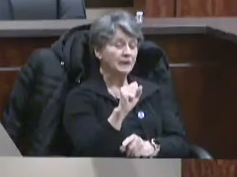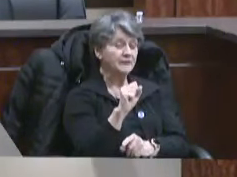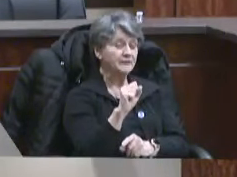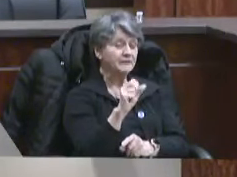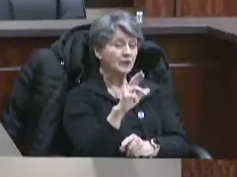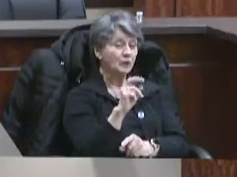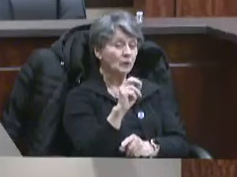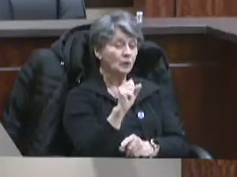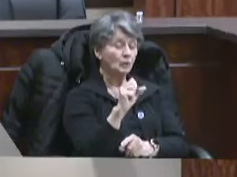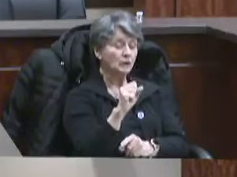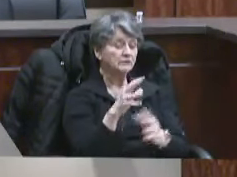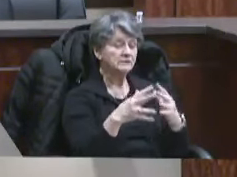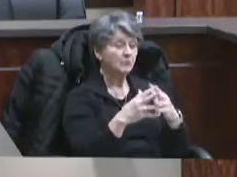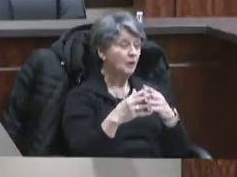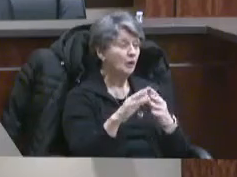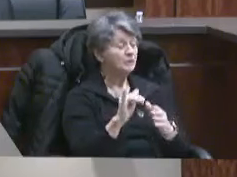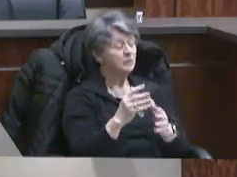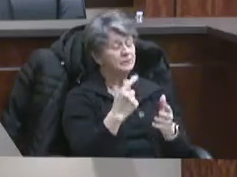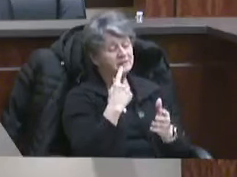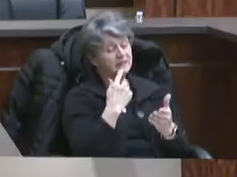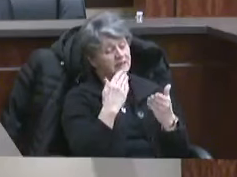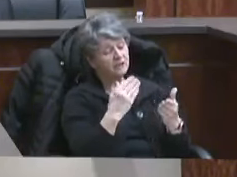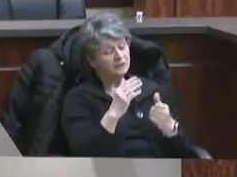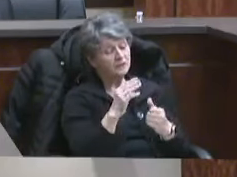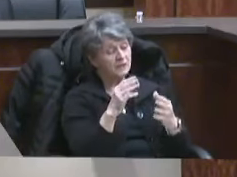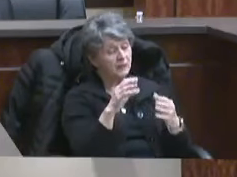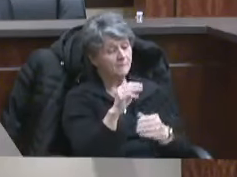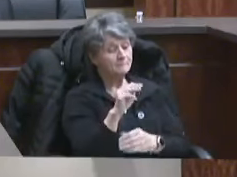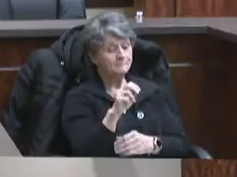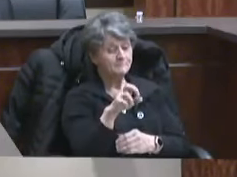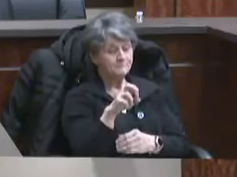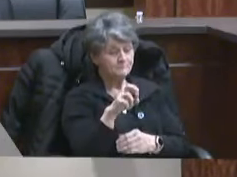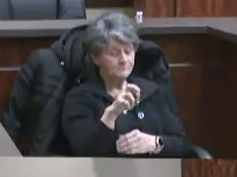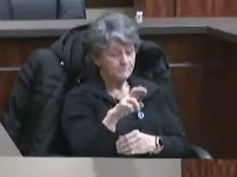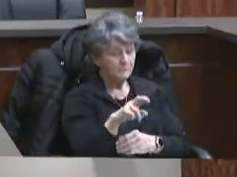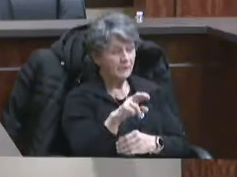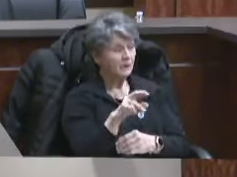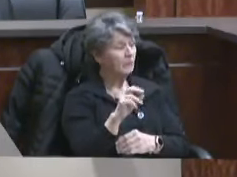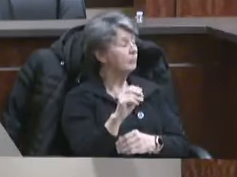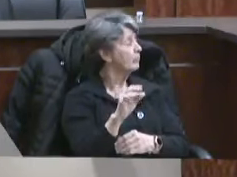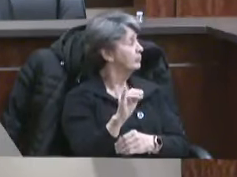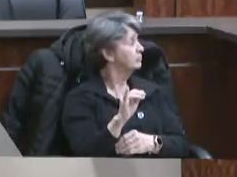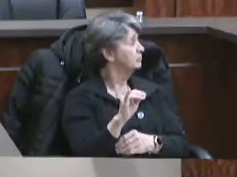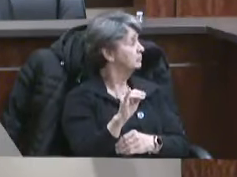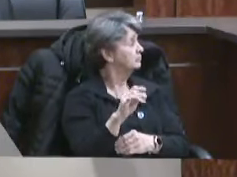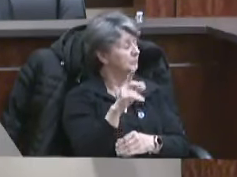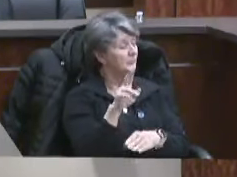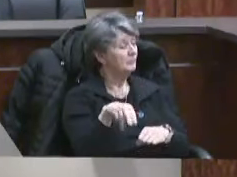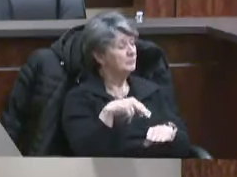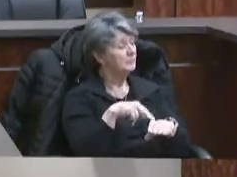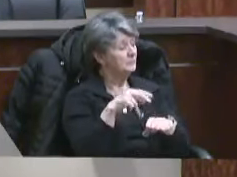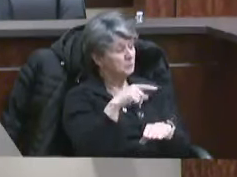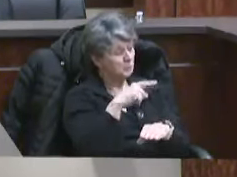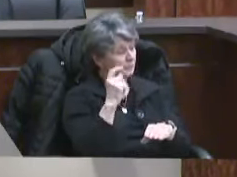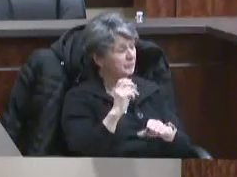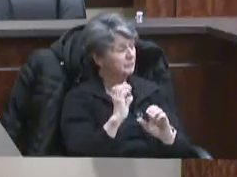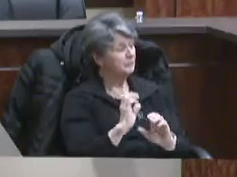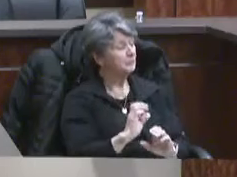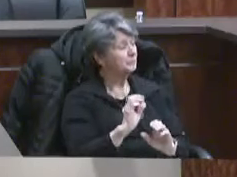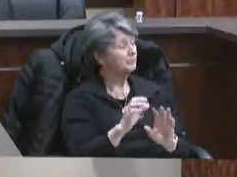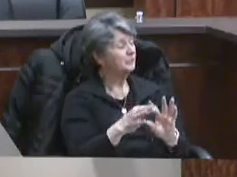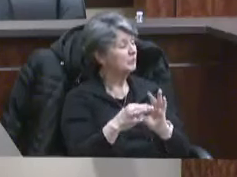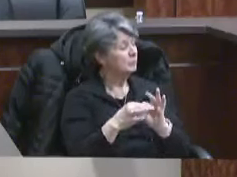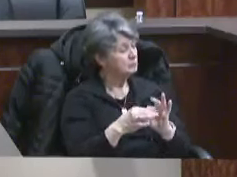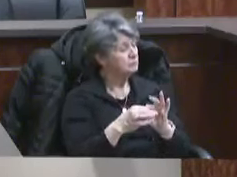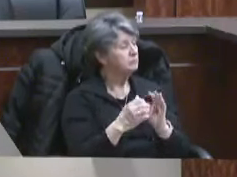to thank the mayor and the city staff for partnershiping with me when the National Black Engineering Society, we had a STEM Day program. Park